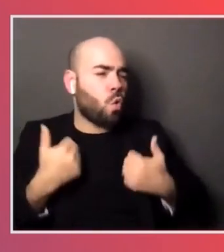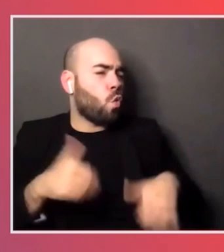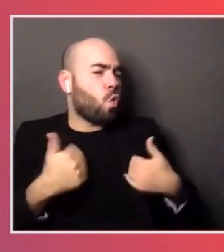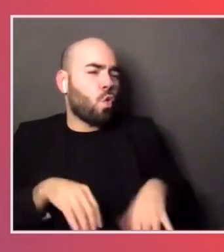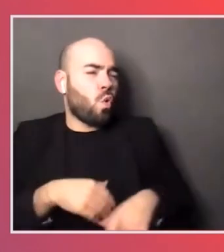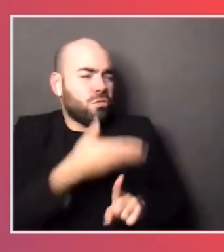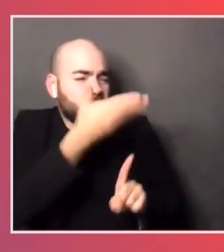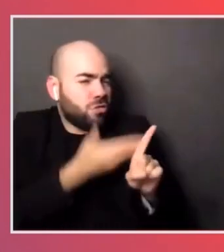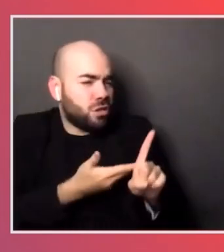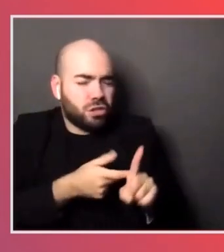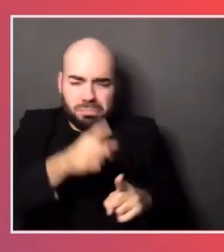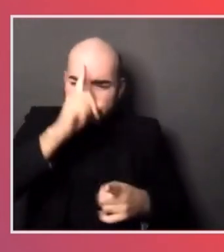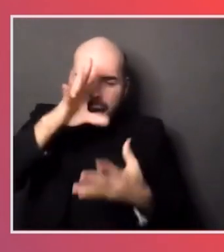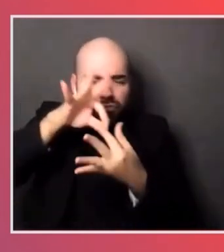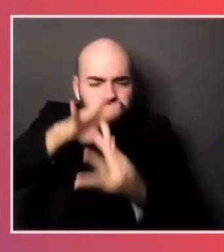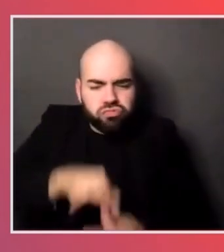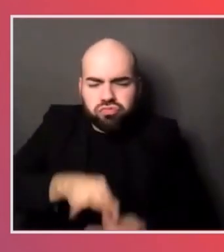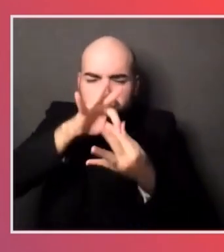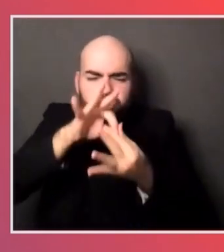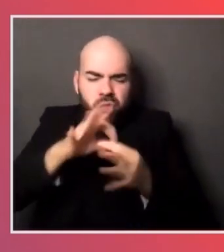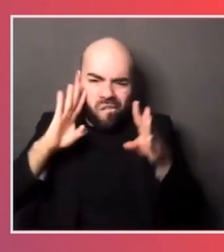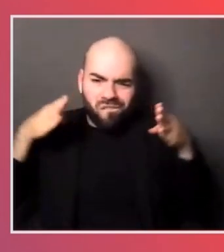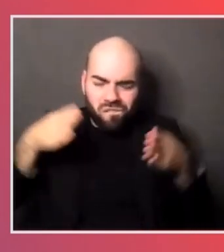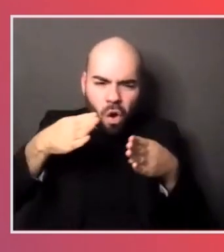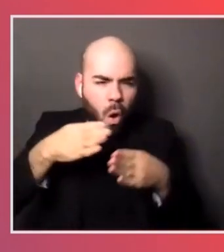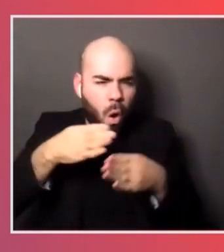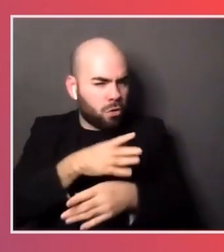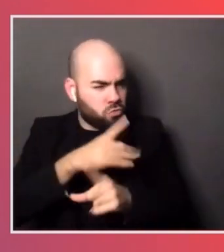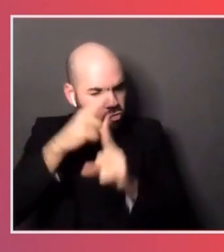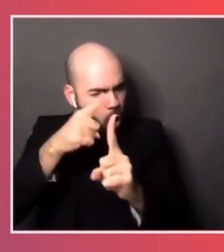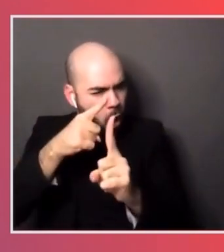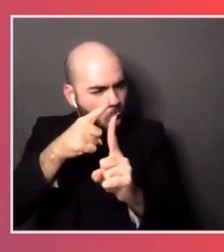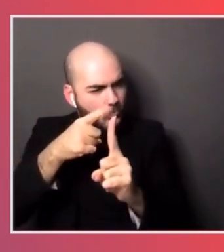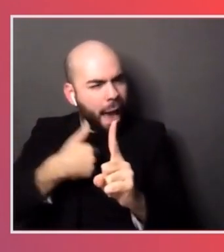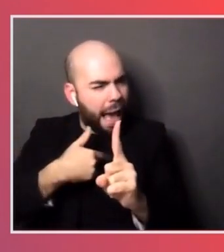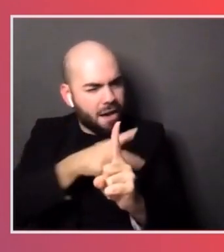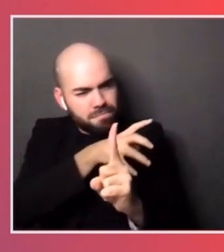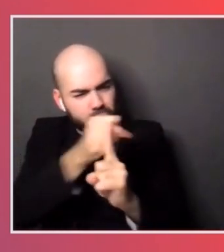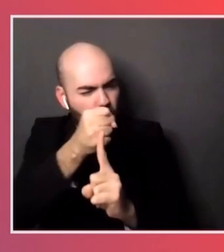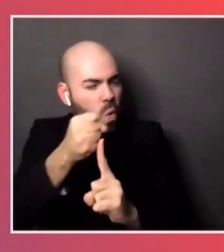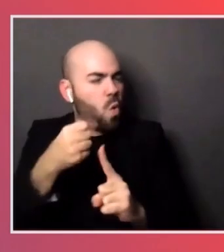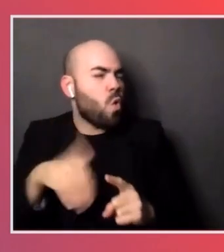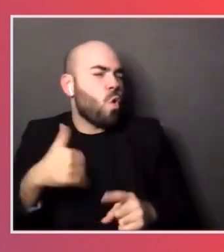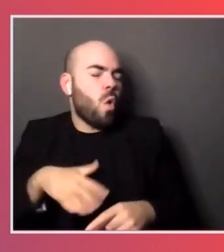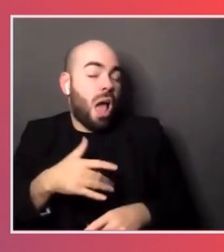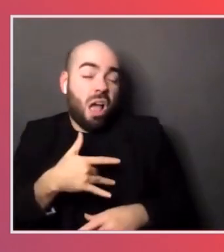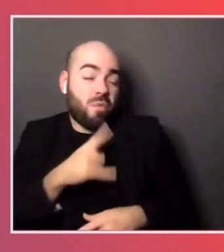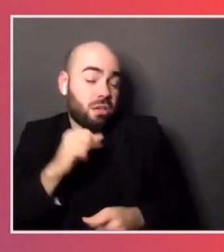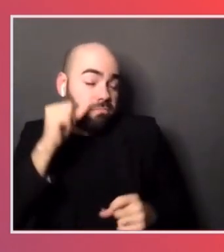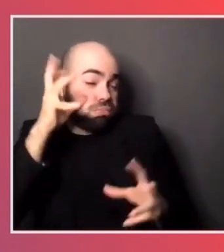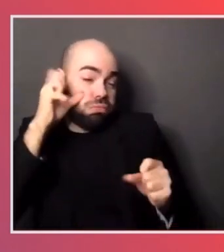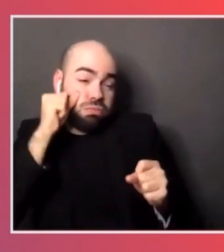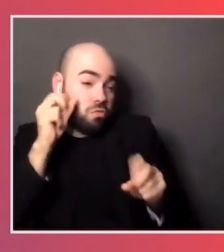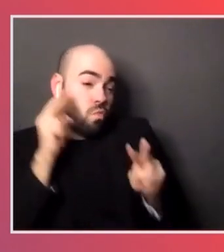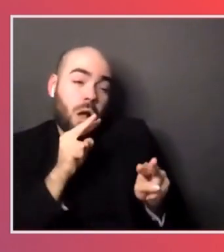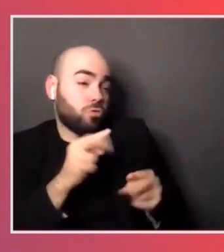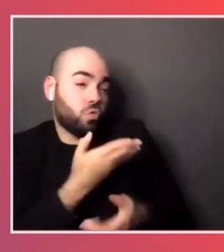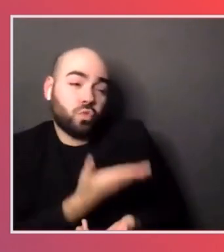That really, it's been incredible to watch, and you inspire so many young women and women